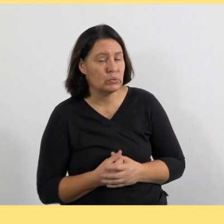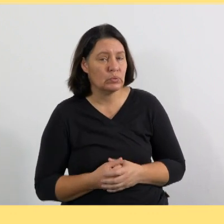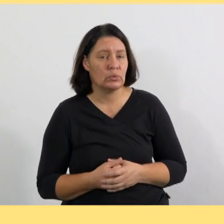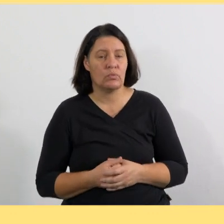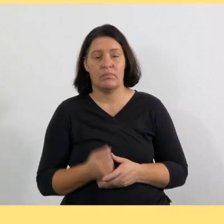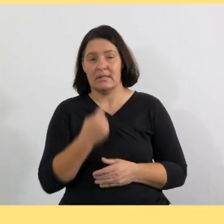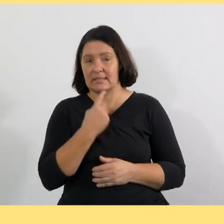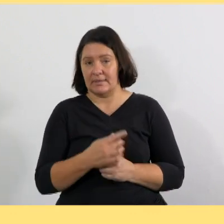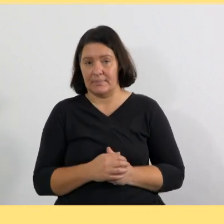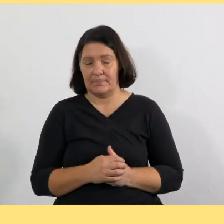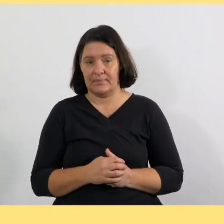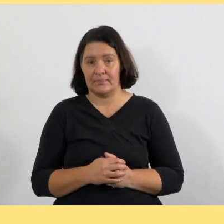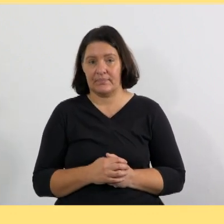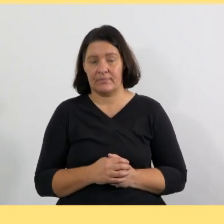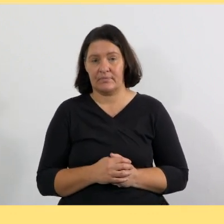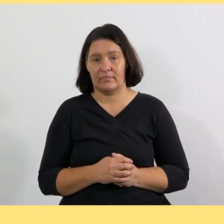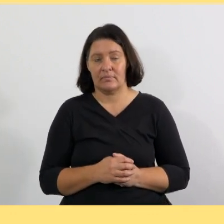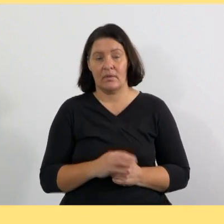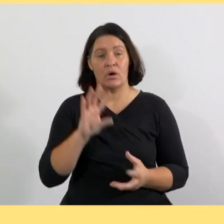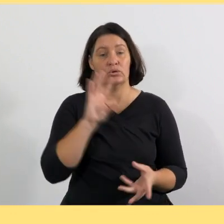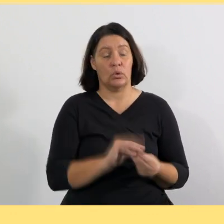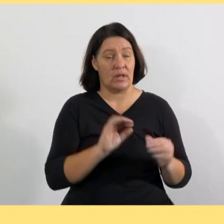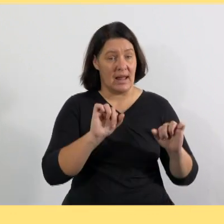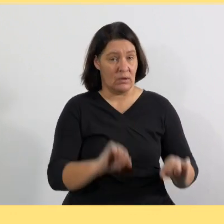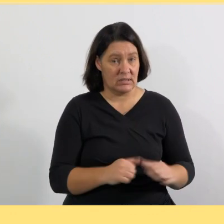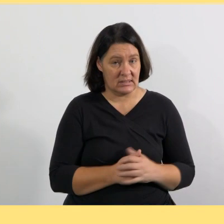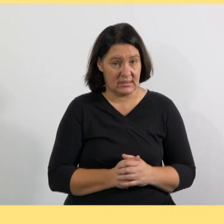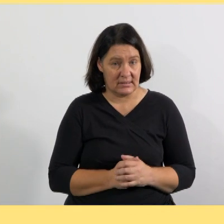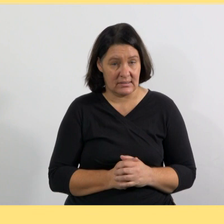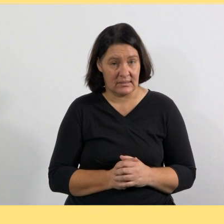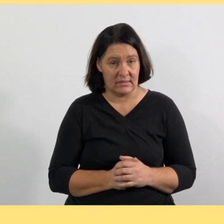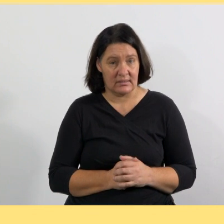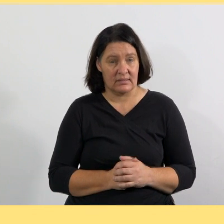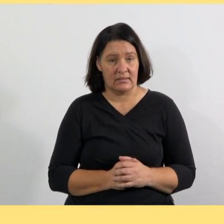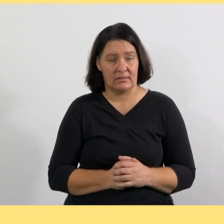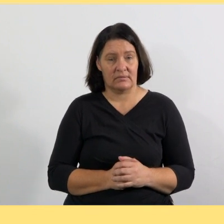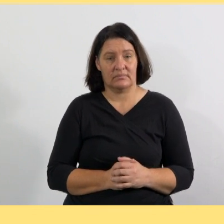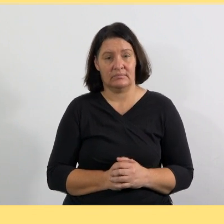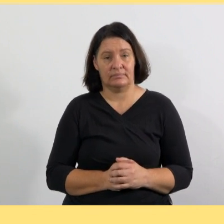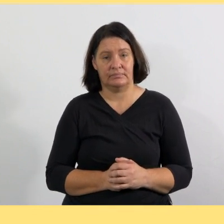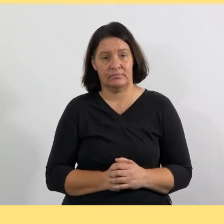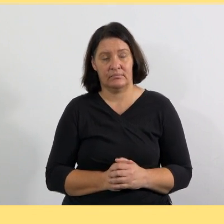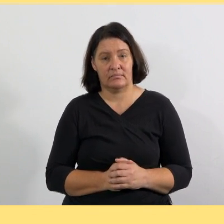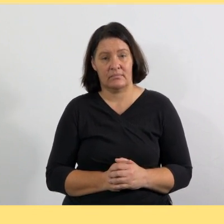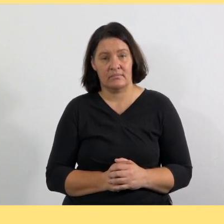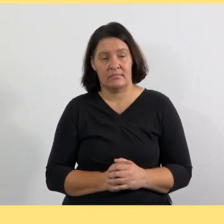that? I would then come and say total allowances.